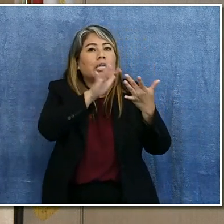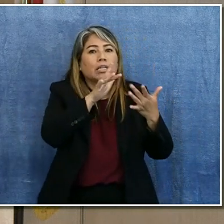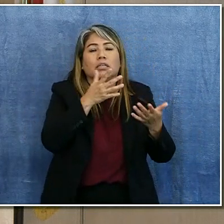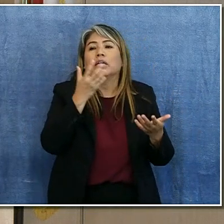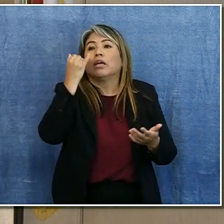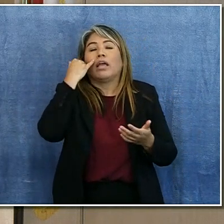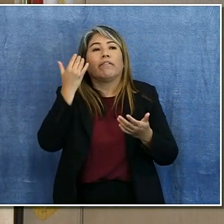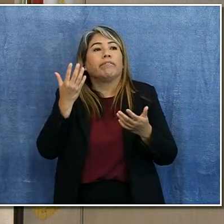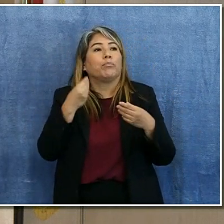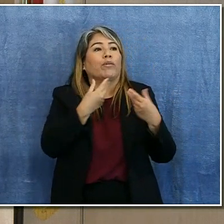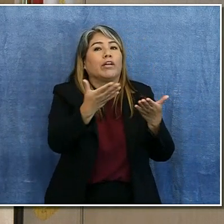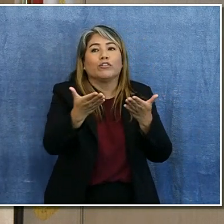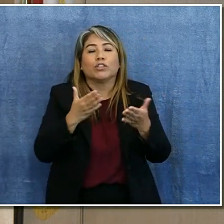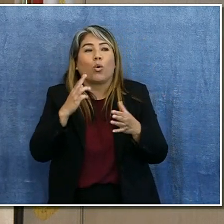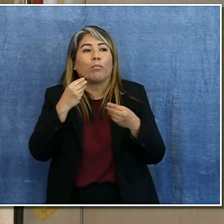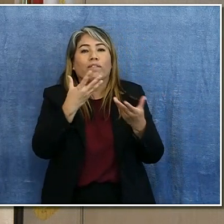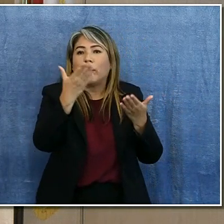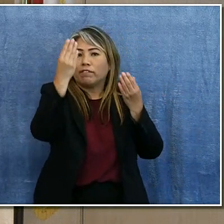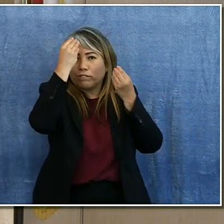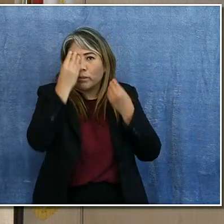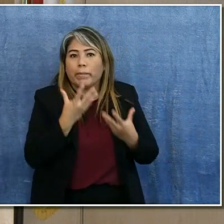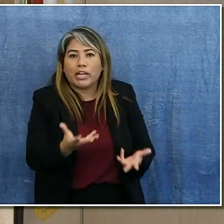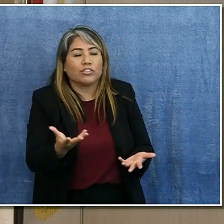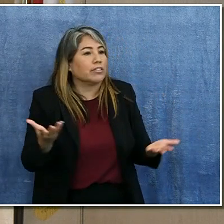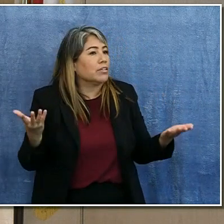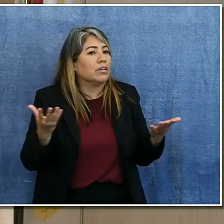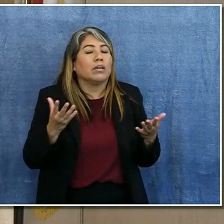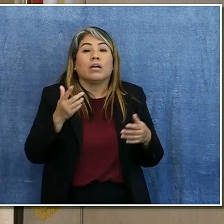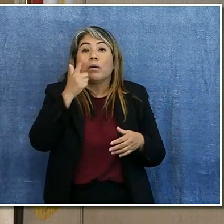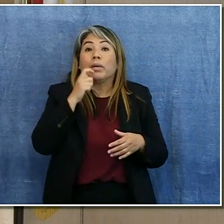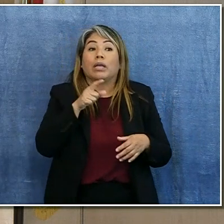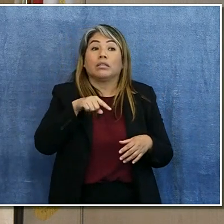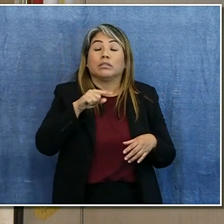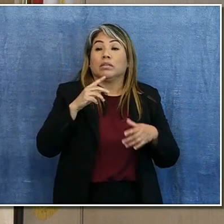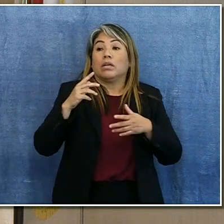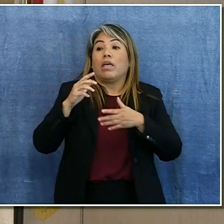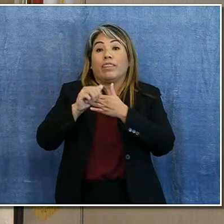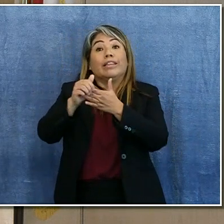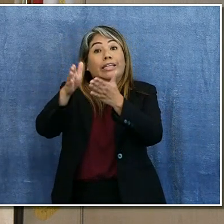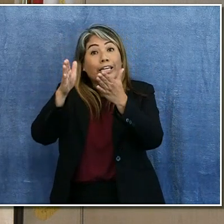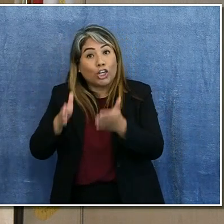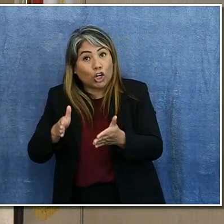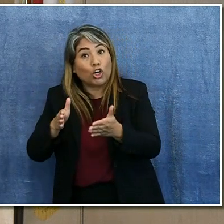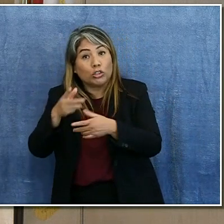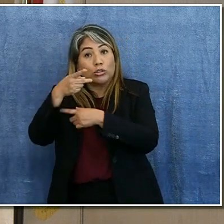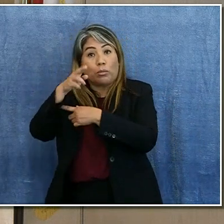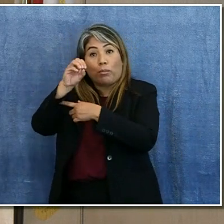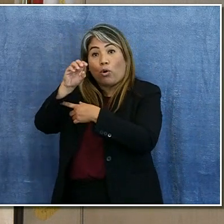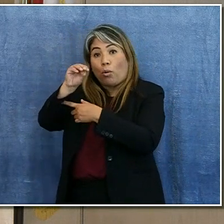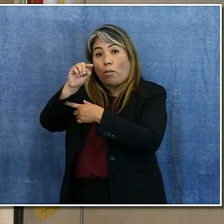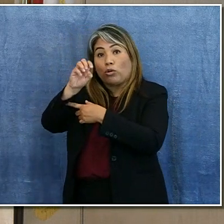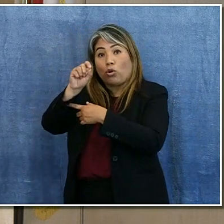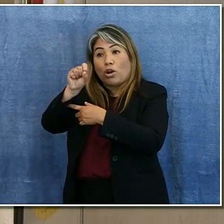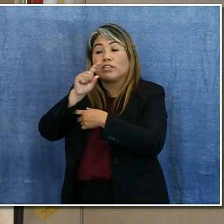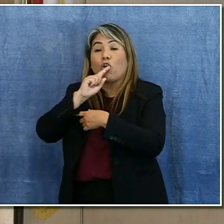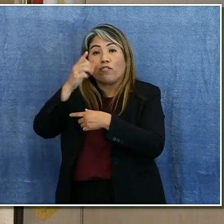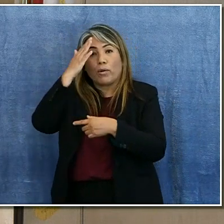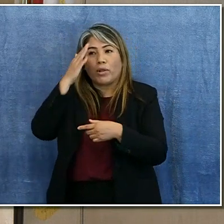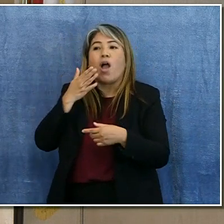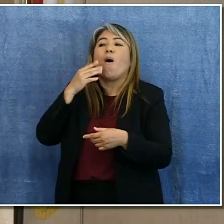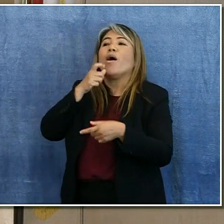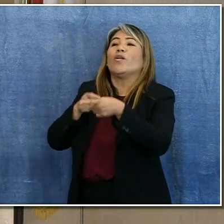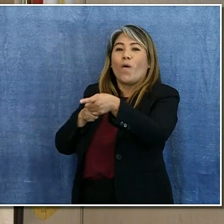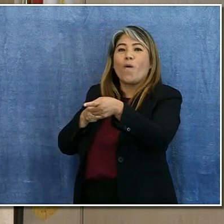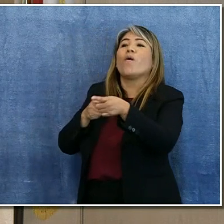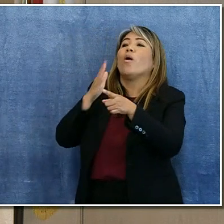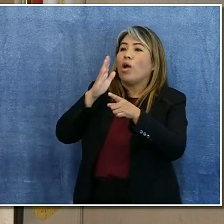be services or to information, because these resident leaders are familiar to them, they're more apt to pay attention,